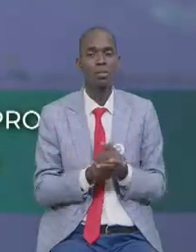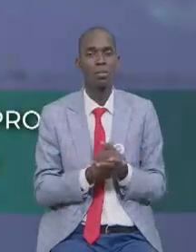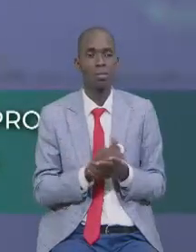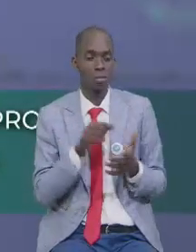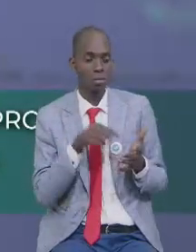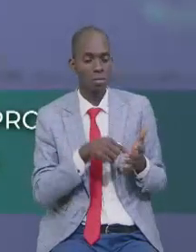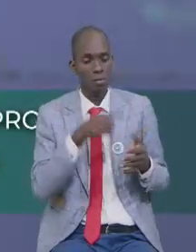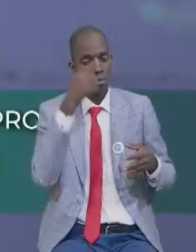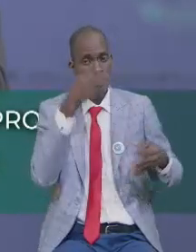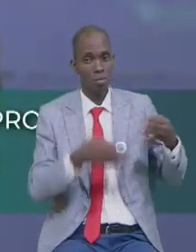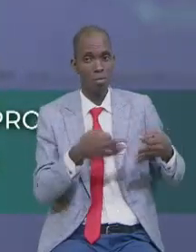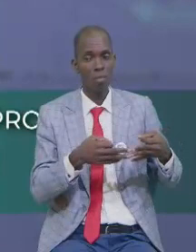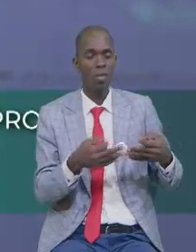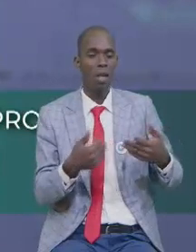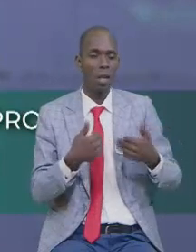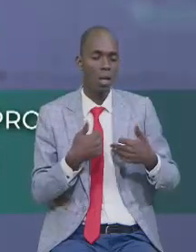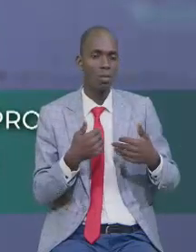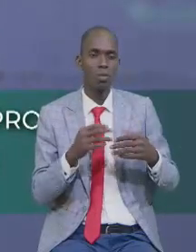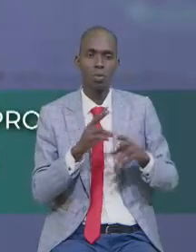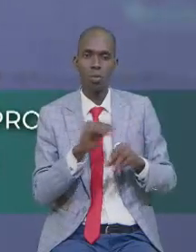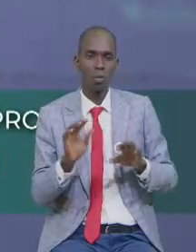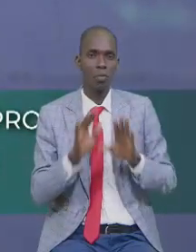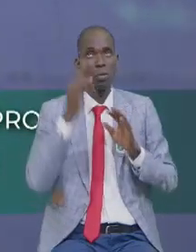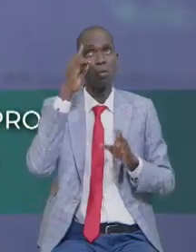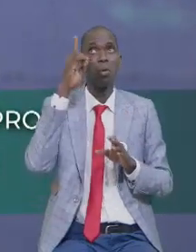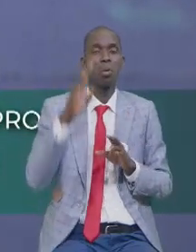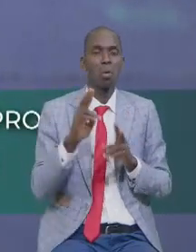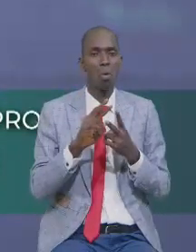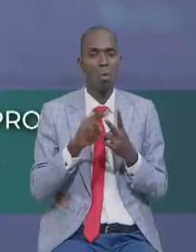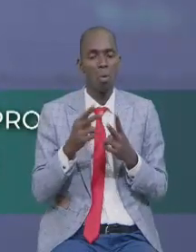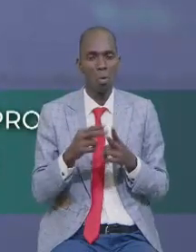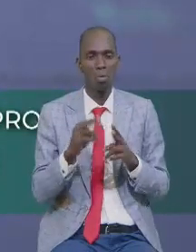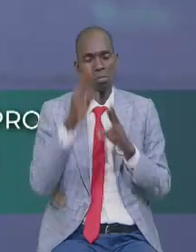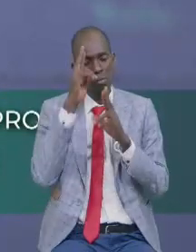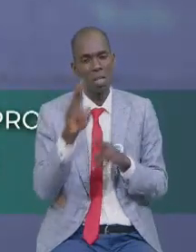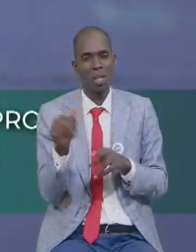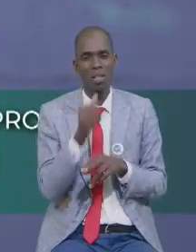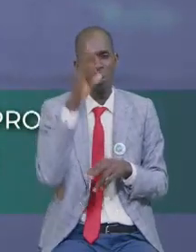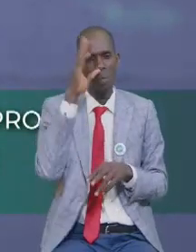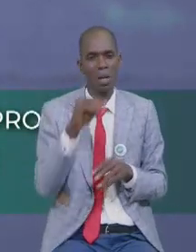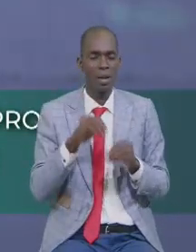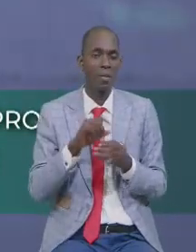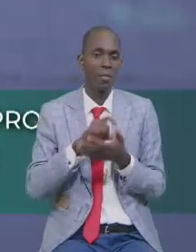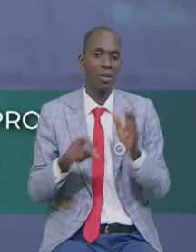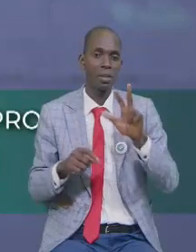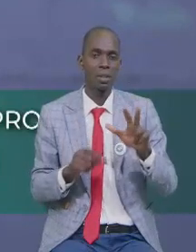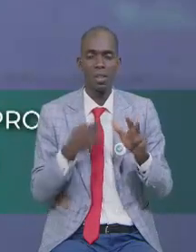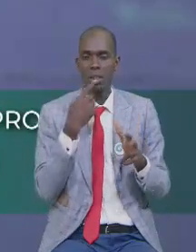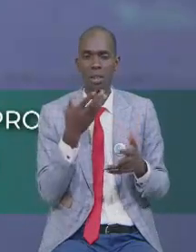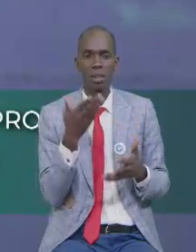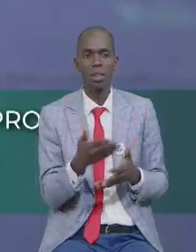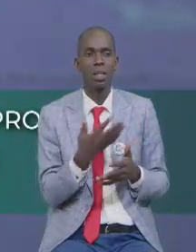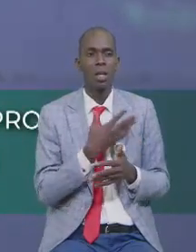judge feared not God, neither regarded man. Look at verse 3. And in verse 3, it says, and there was